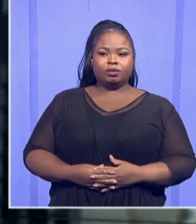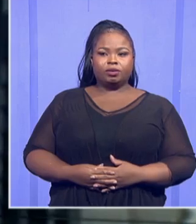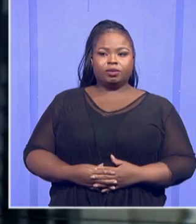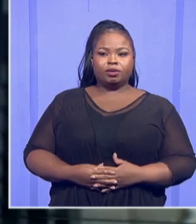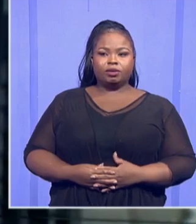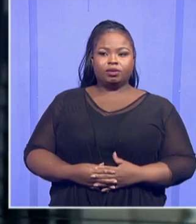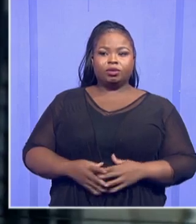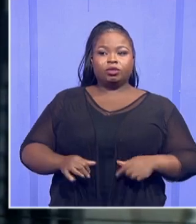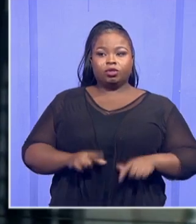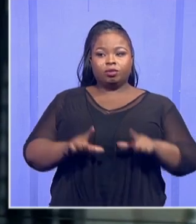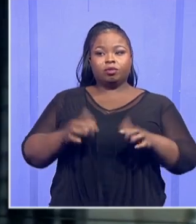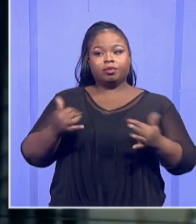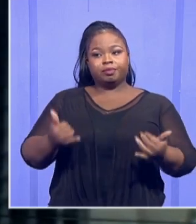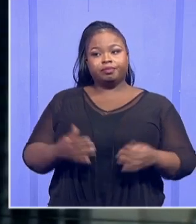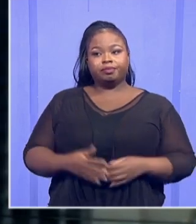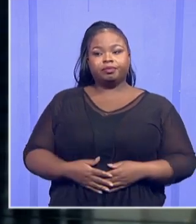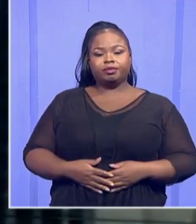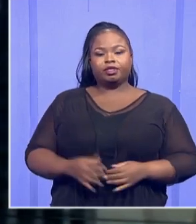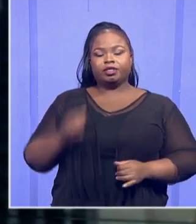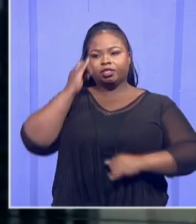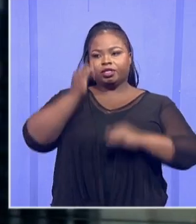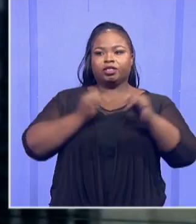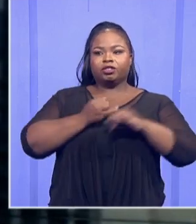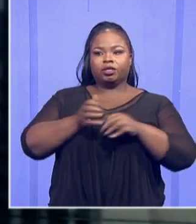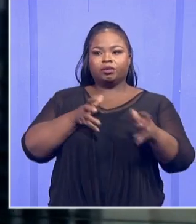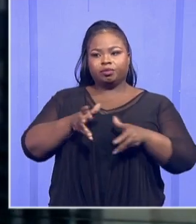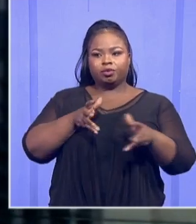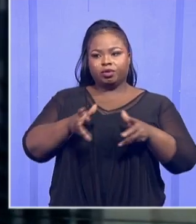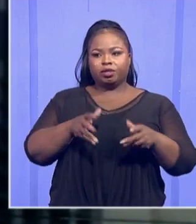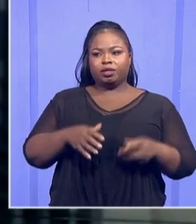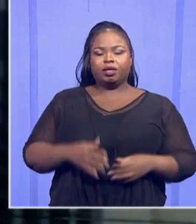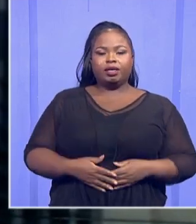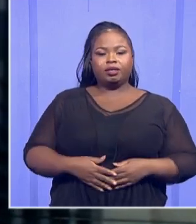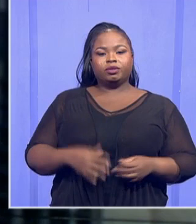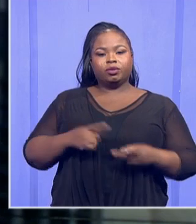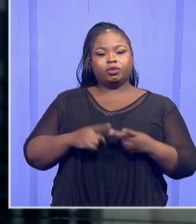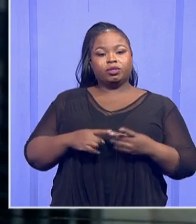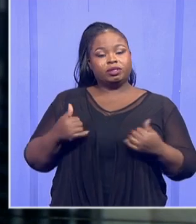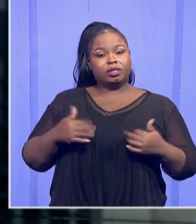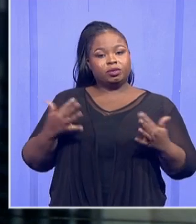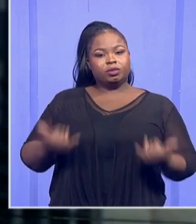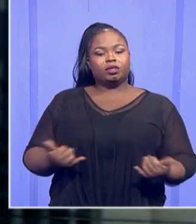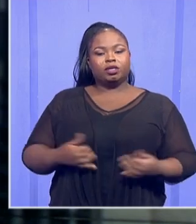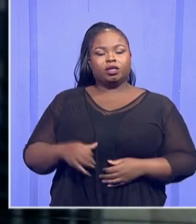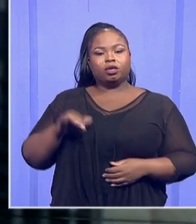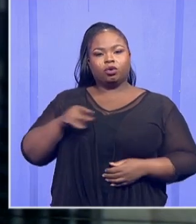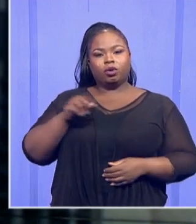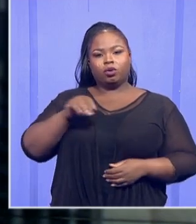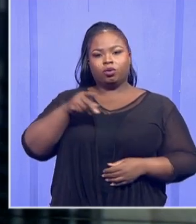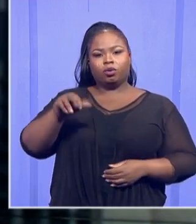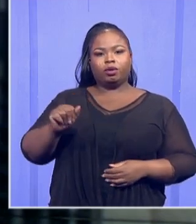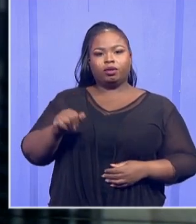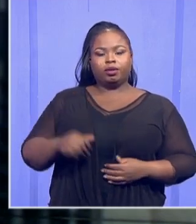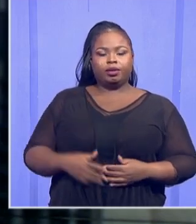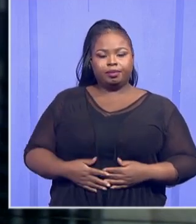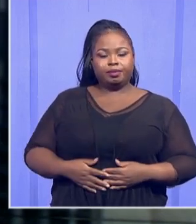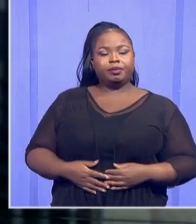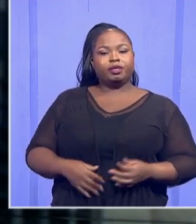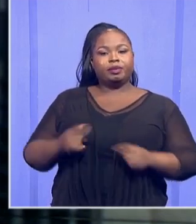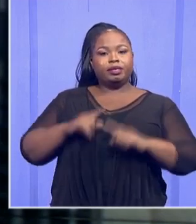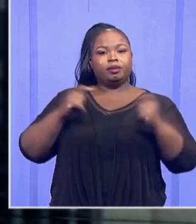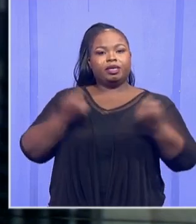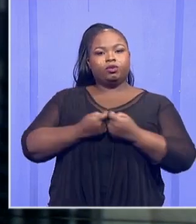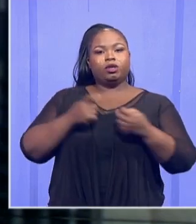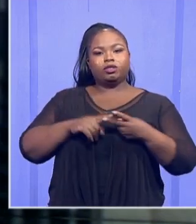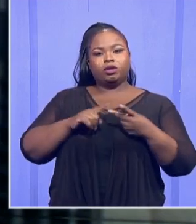To Limpopo now, where an international soccer tournament for elderly women starts today at Nkowankowa outside Tzaneen. Teams from